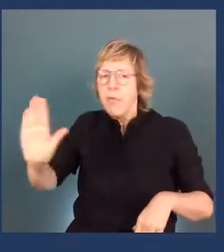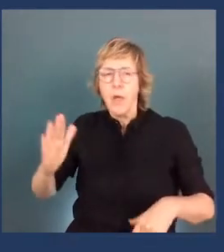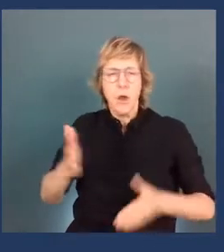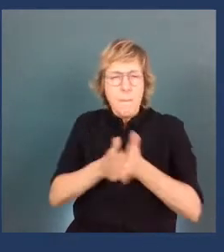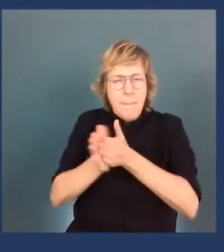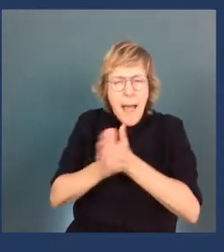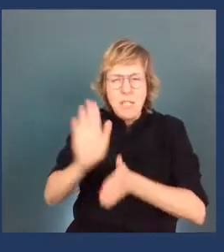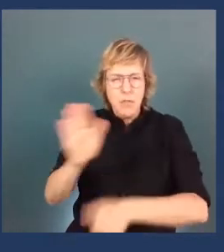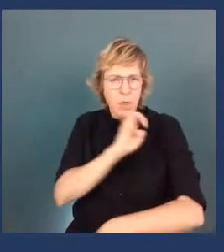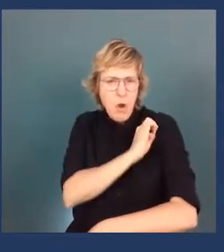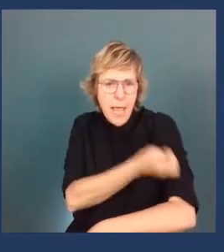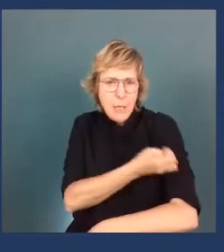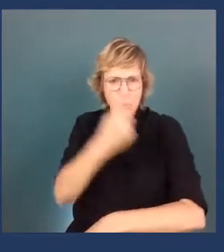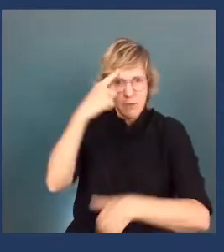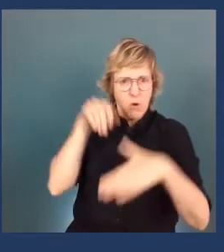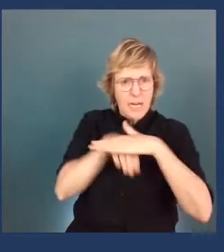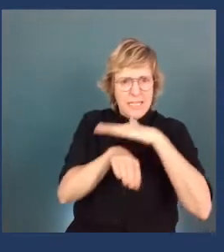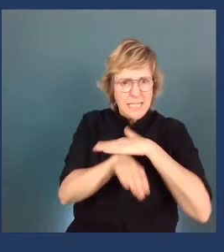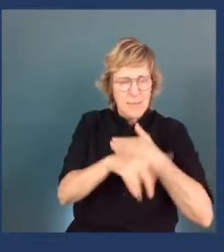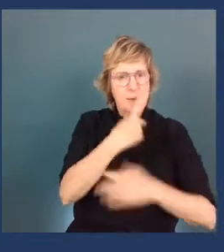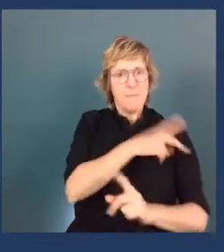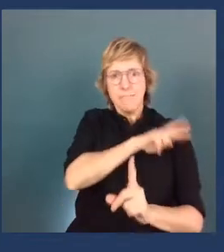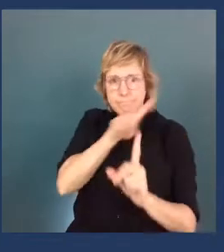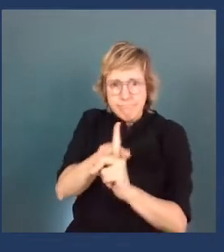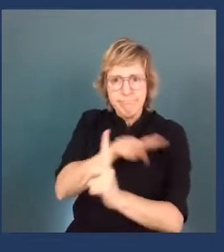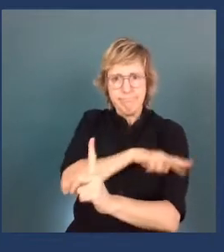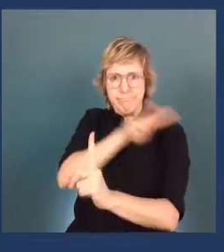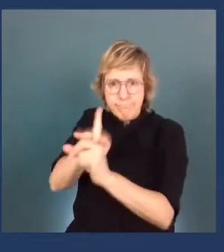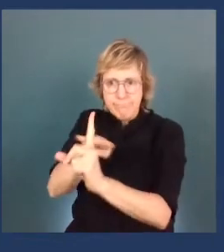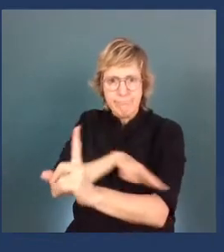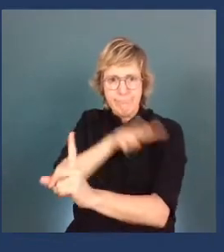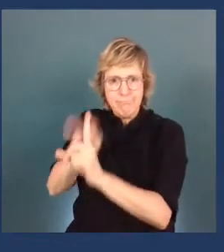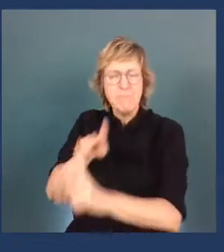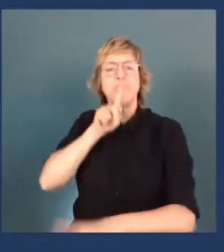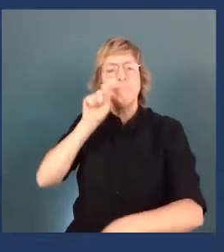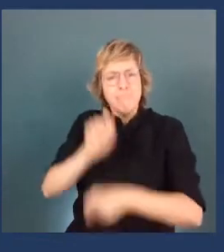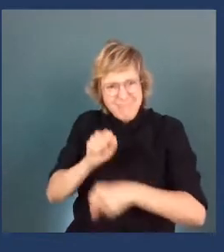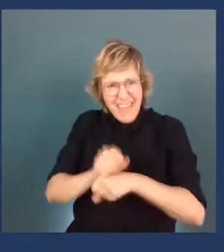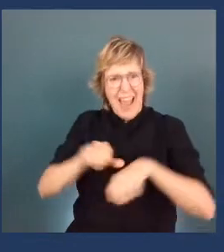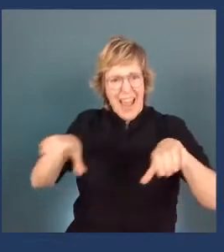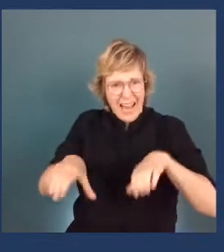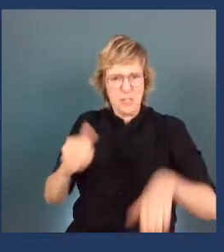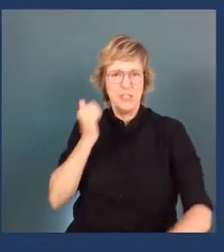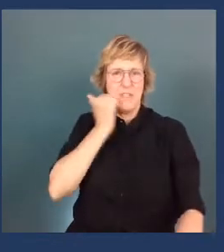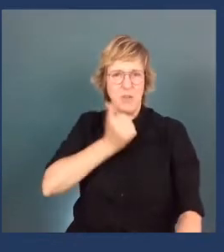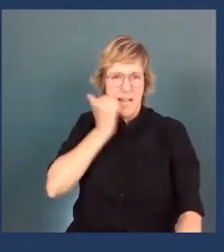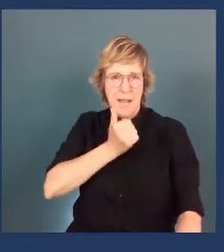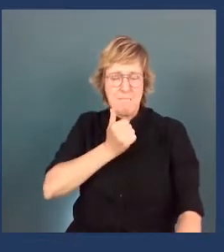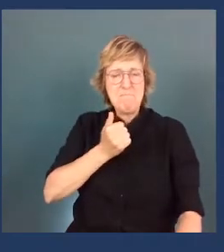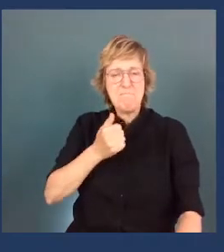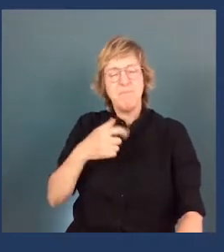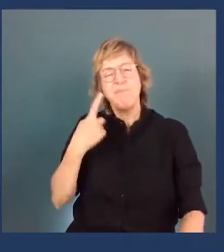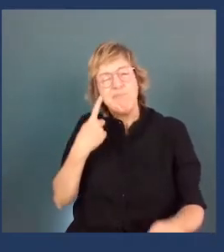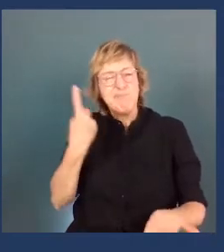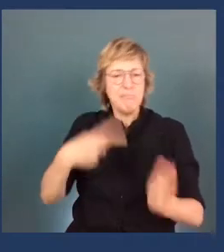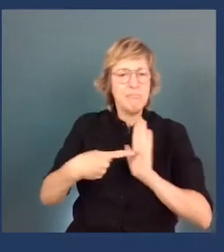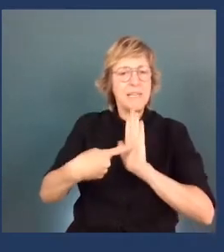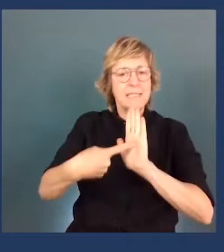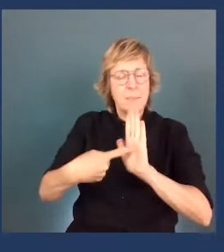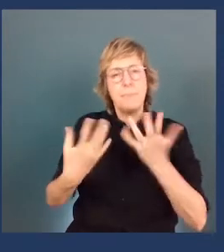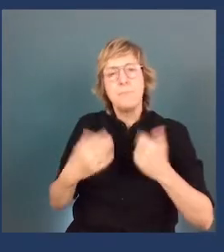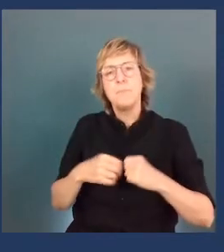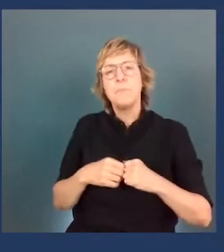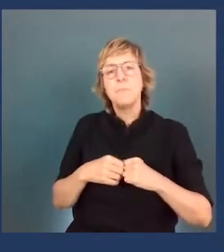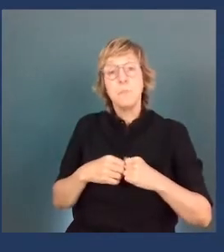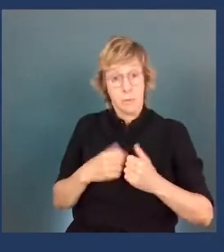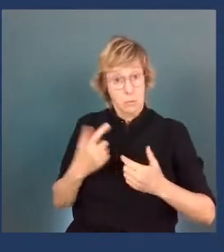for accessibility and converting it into meaningful action every single day. And a couple of examples that occur to me are,